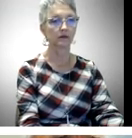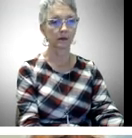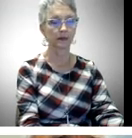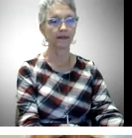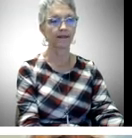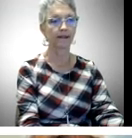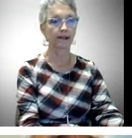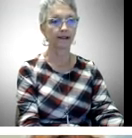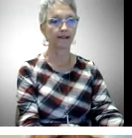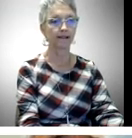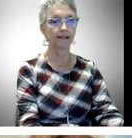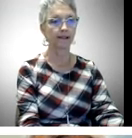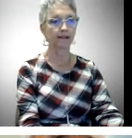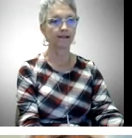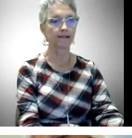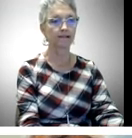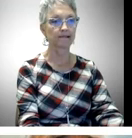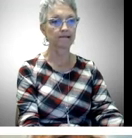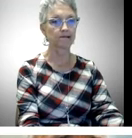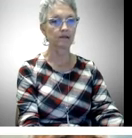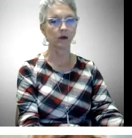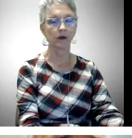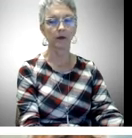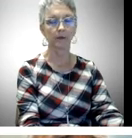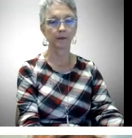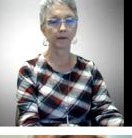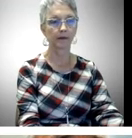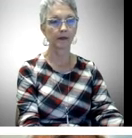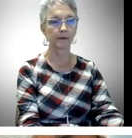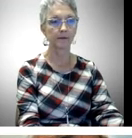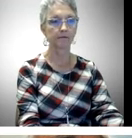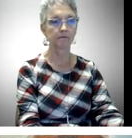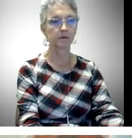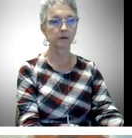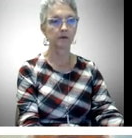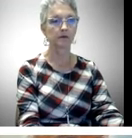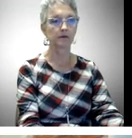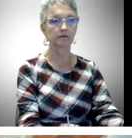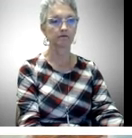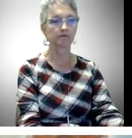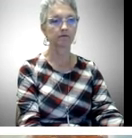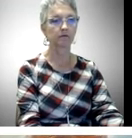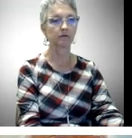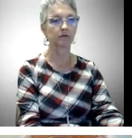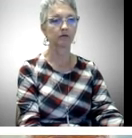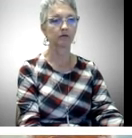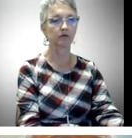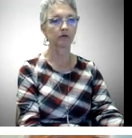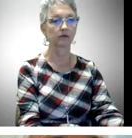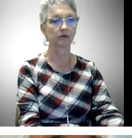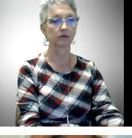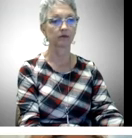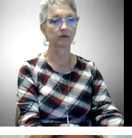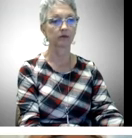are non-lawyers that are presiding over guardianships. And there was a study done by the Office of Court Administration, and there were even